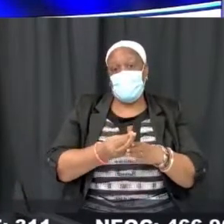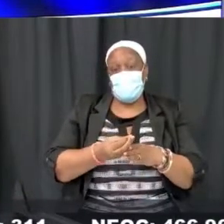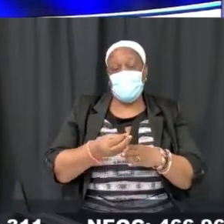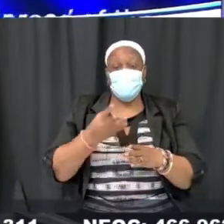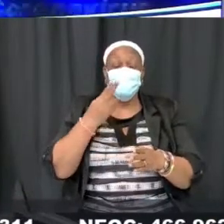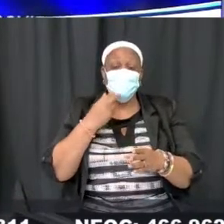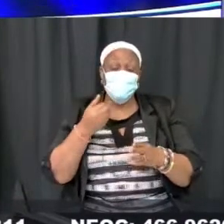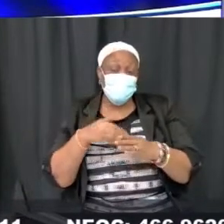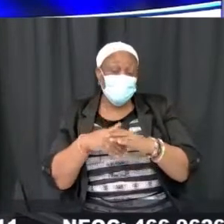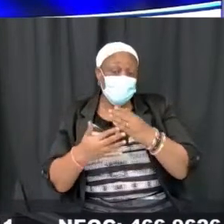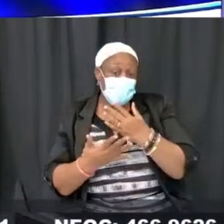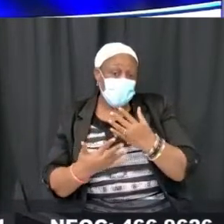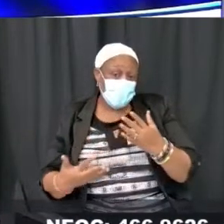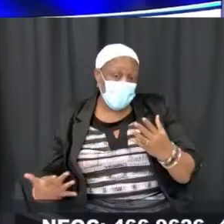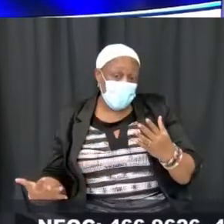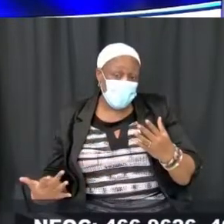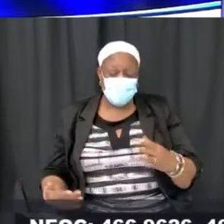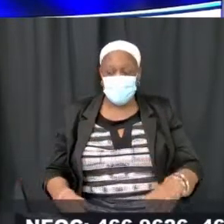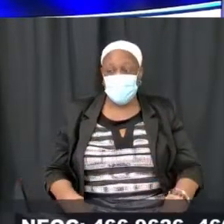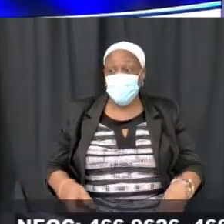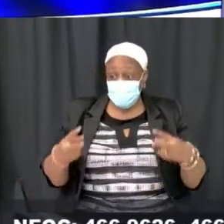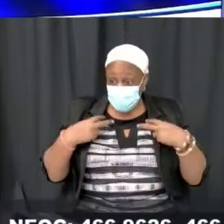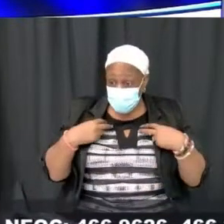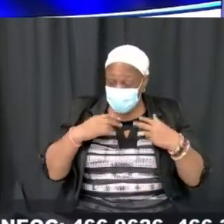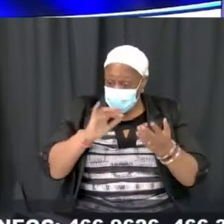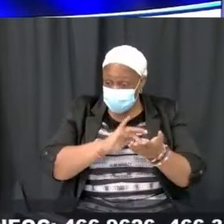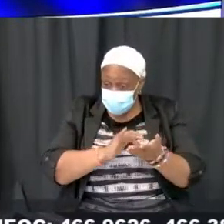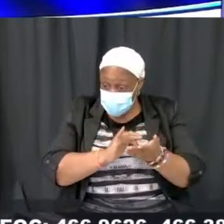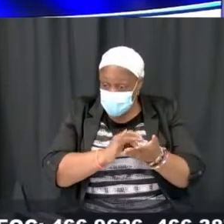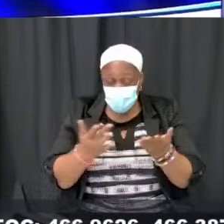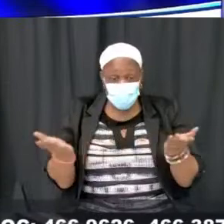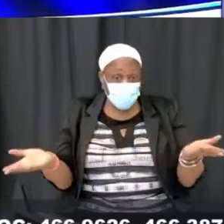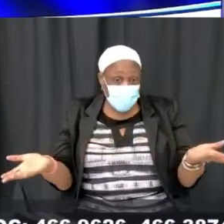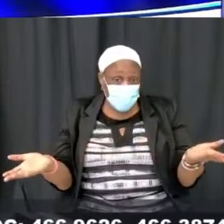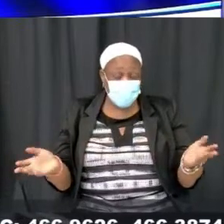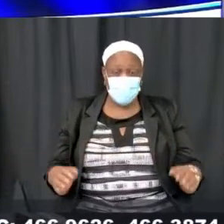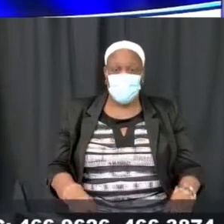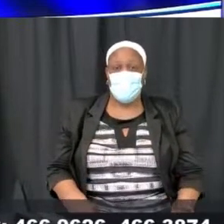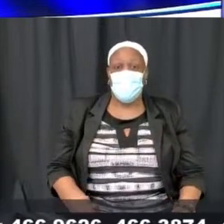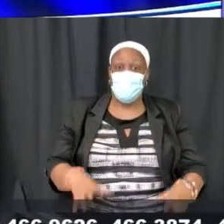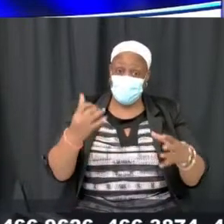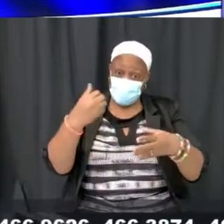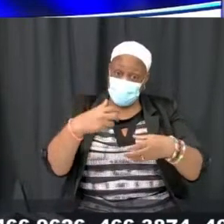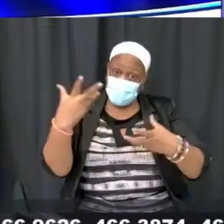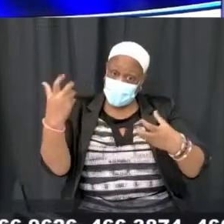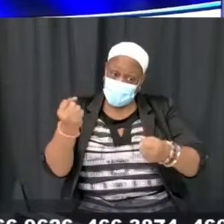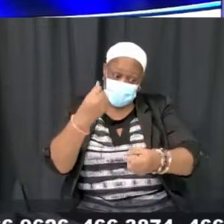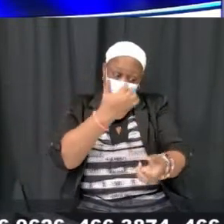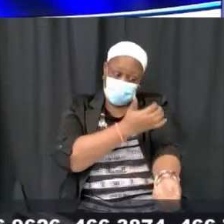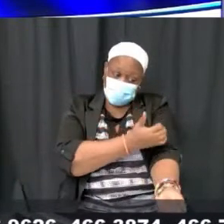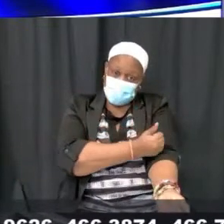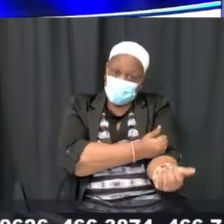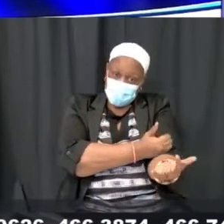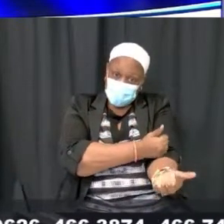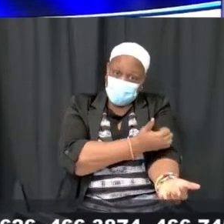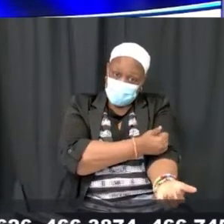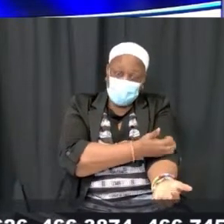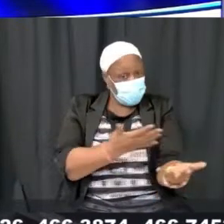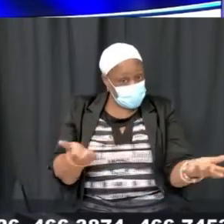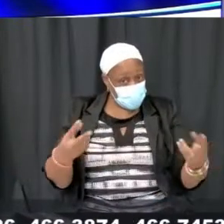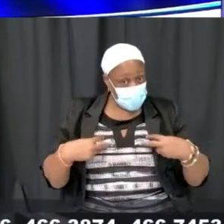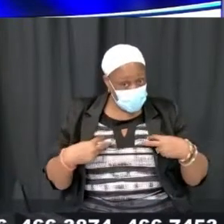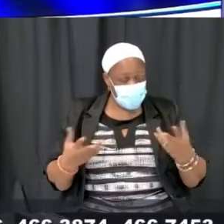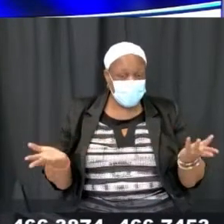the regular medication for their underlying conditions, and their role is to ensure that